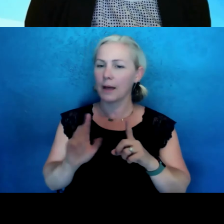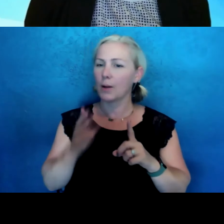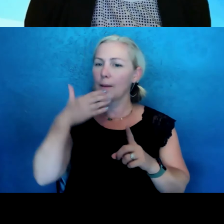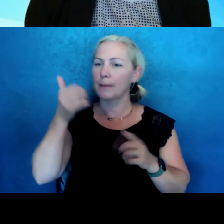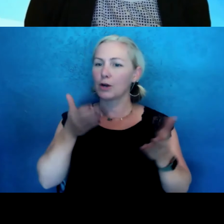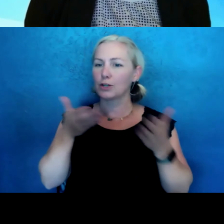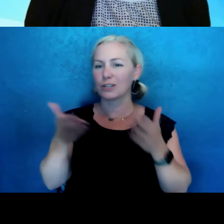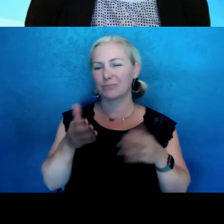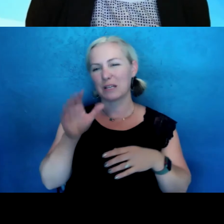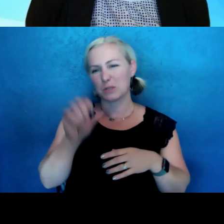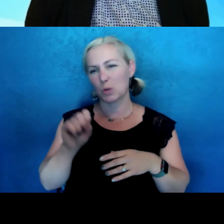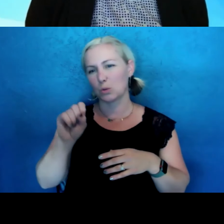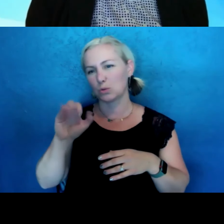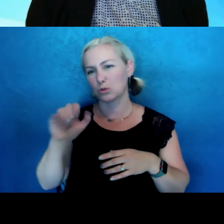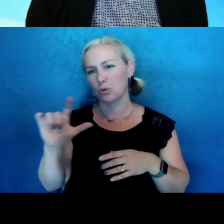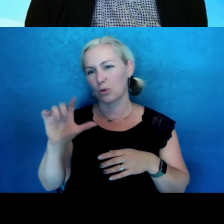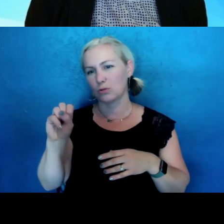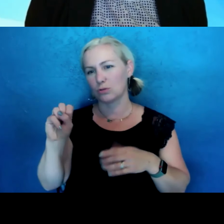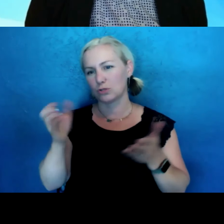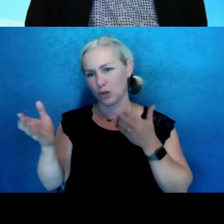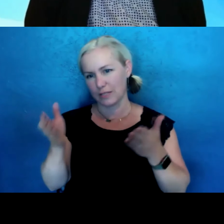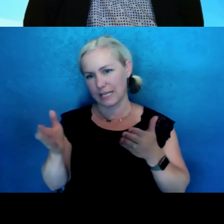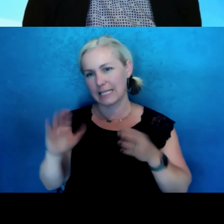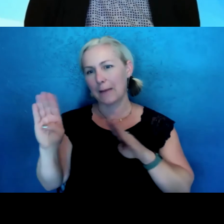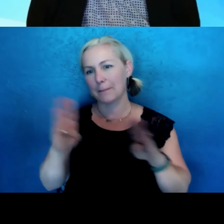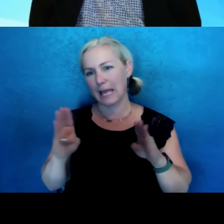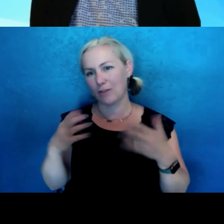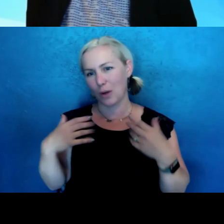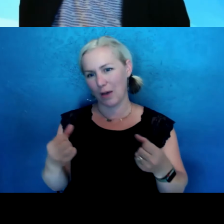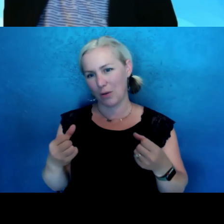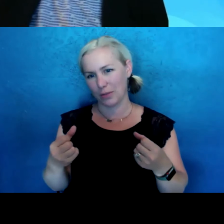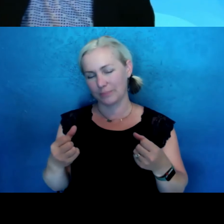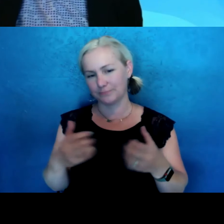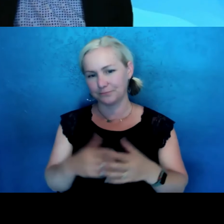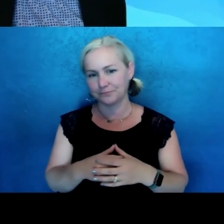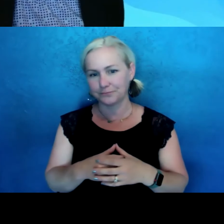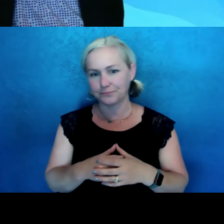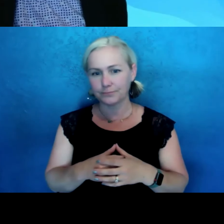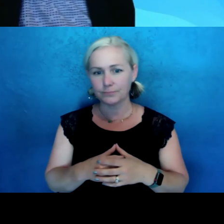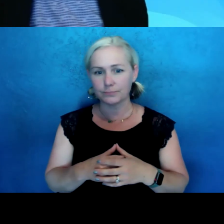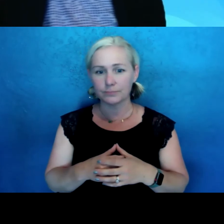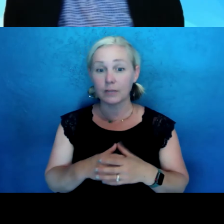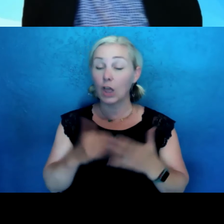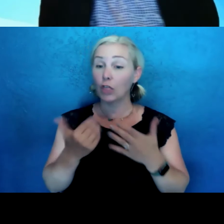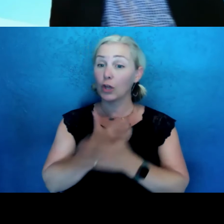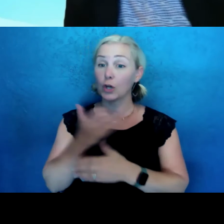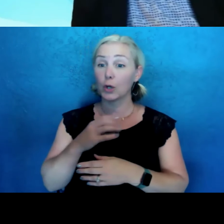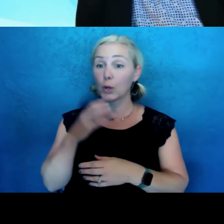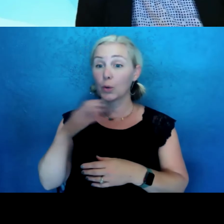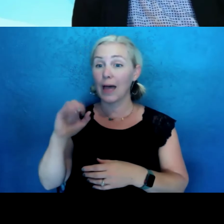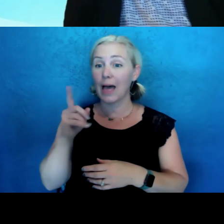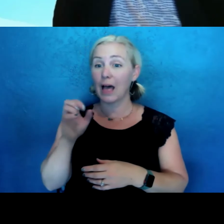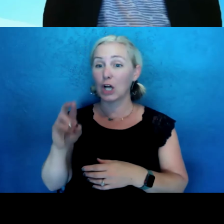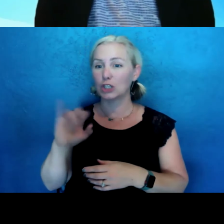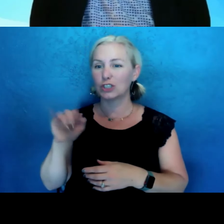social services and behavioral health with police. And so that our new Elder Justice Coordinating Council at the